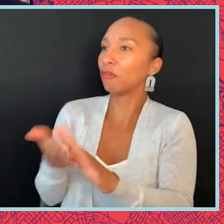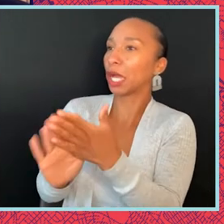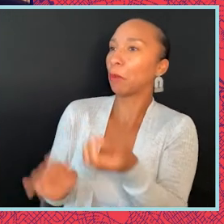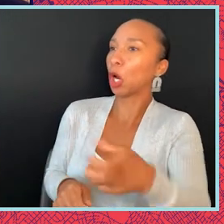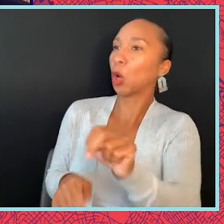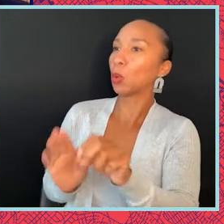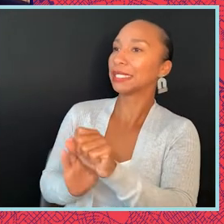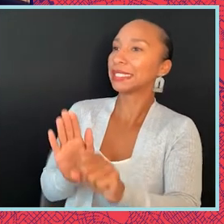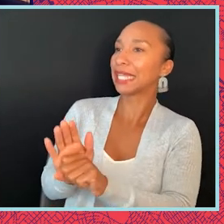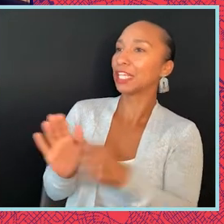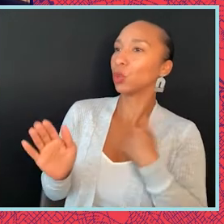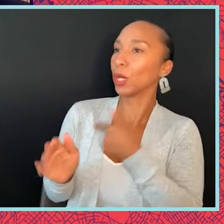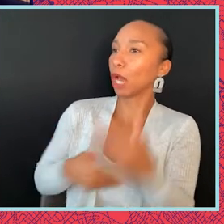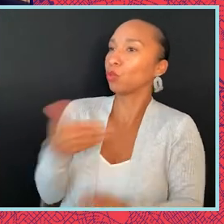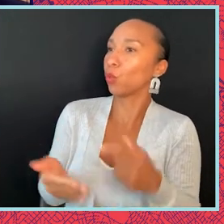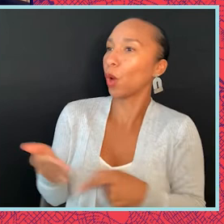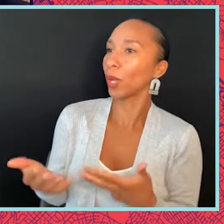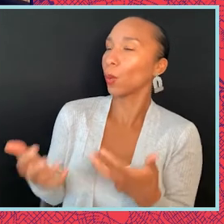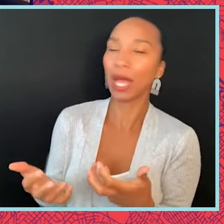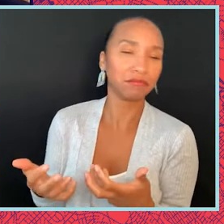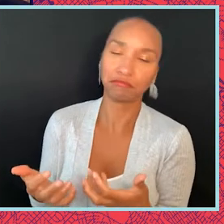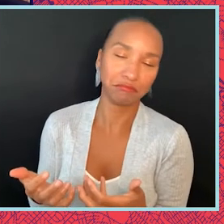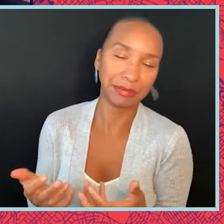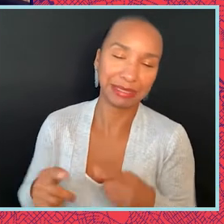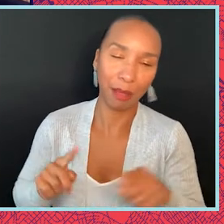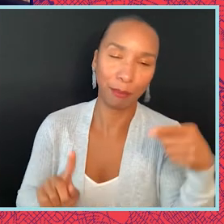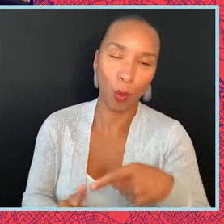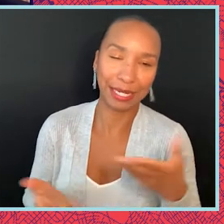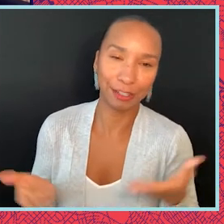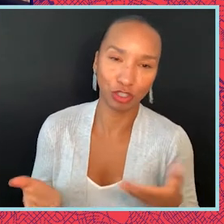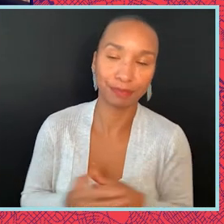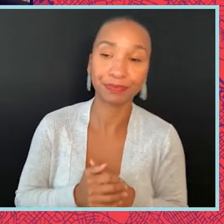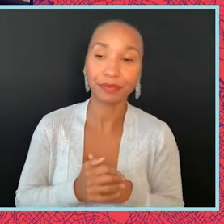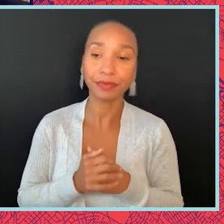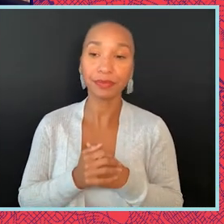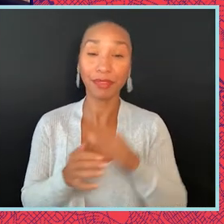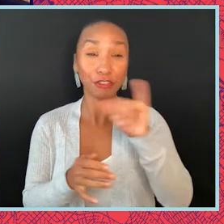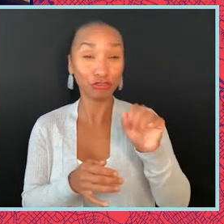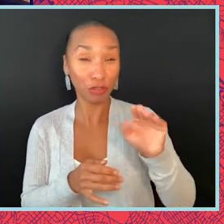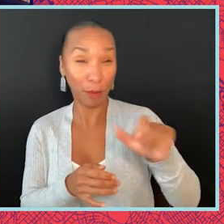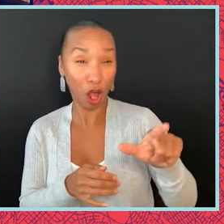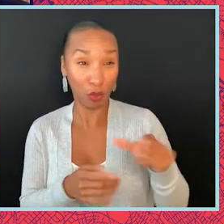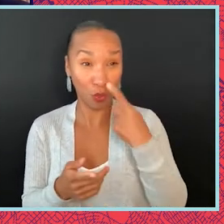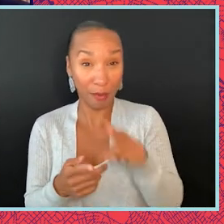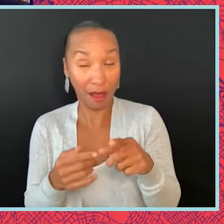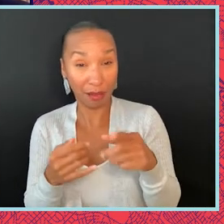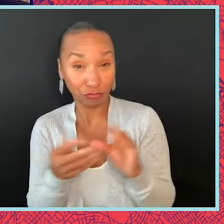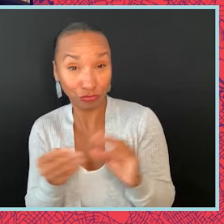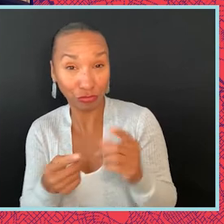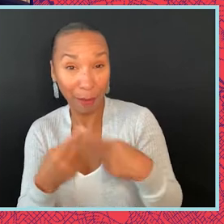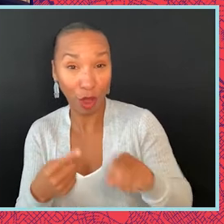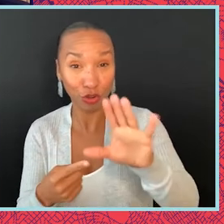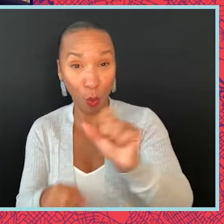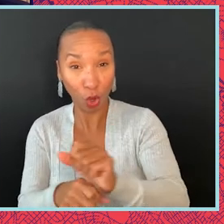state in order to do that. Jamal, before I come off of you, will you tell us a little bit about your work with